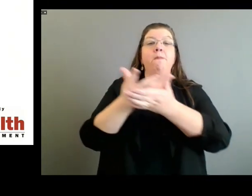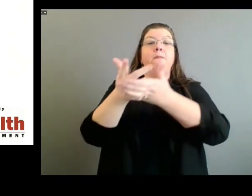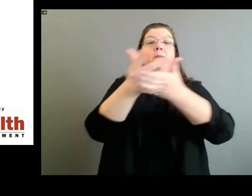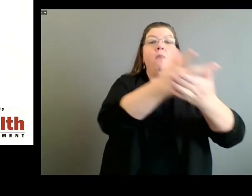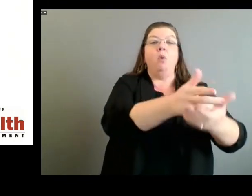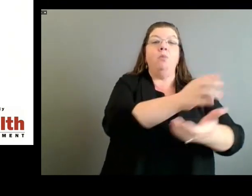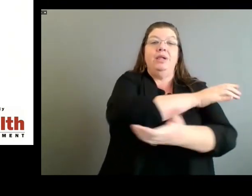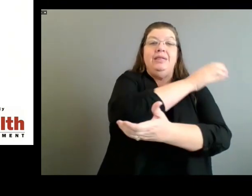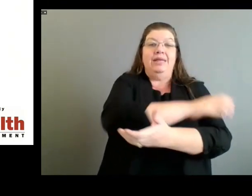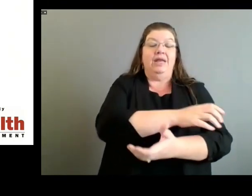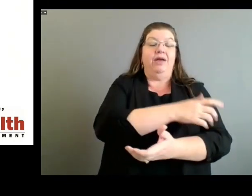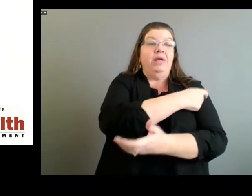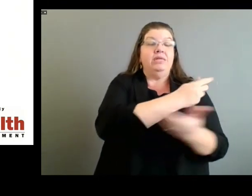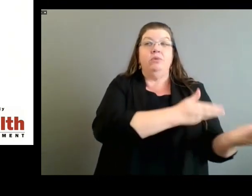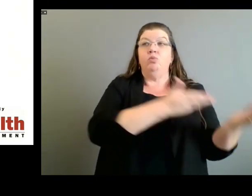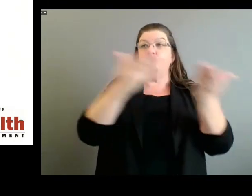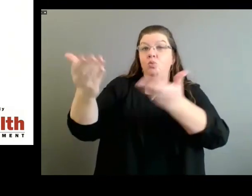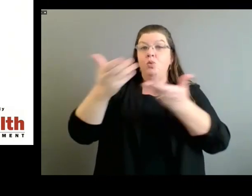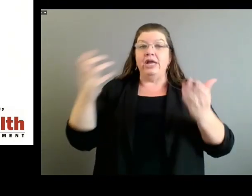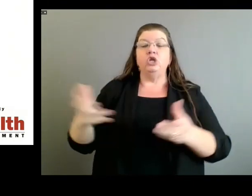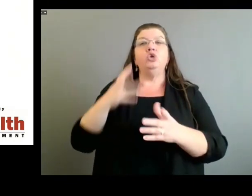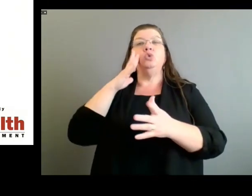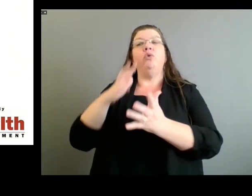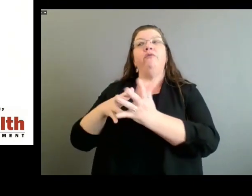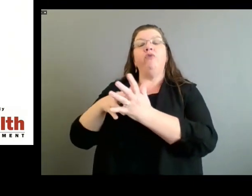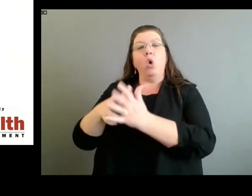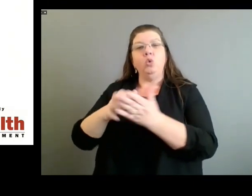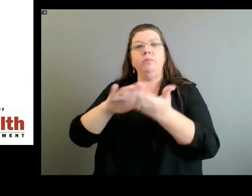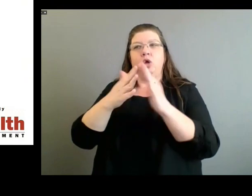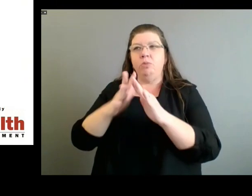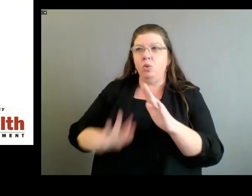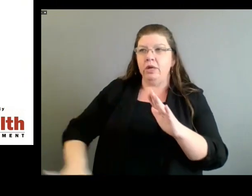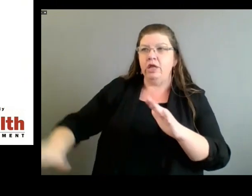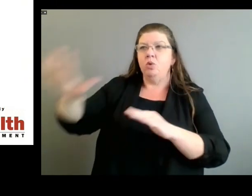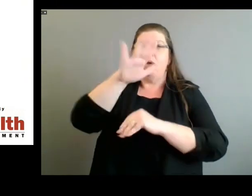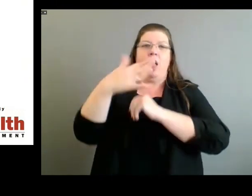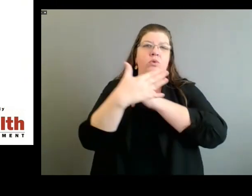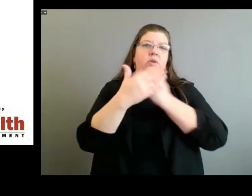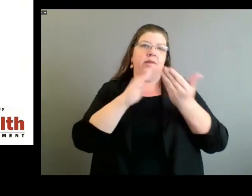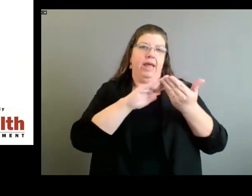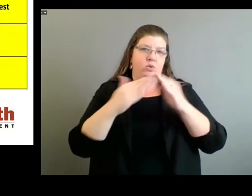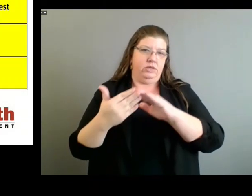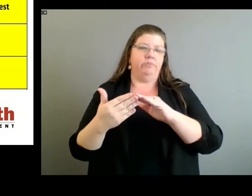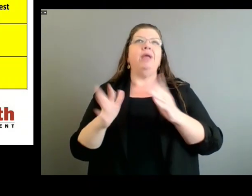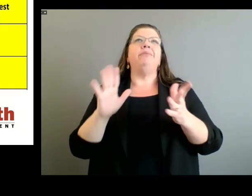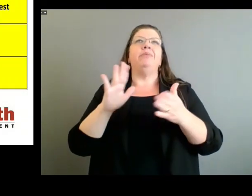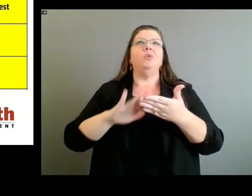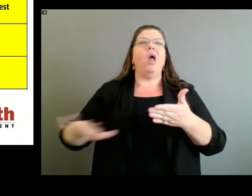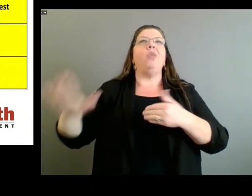bring vaccines to vulnerable communities throughout our county. Next.